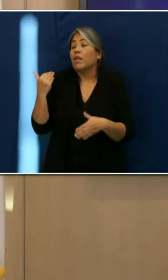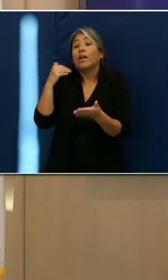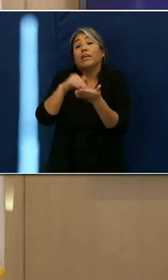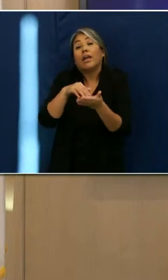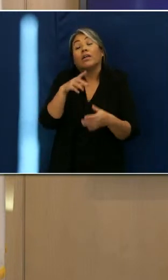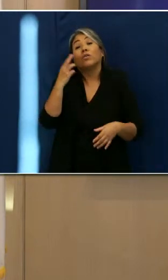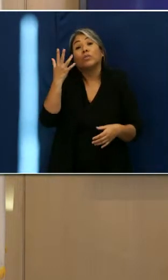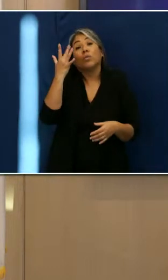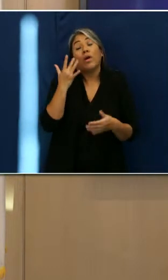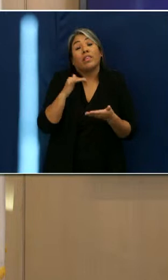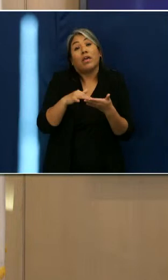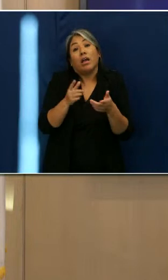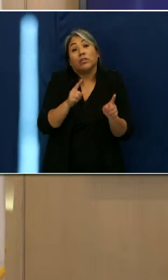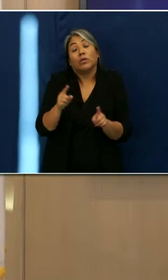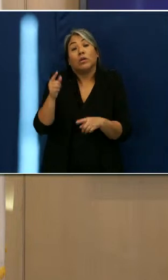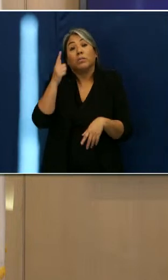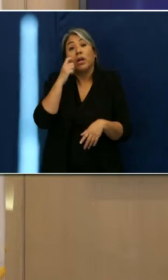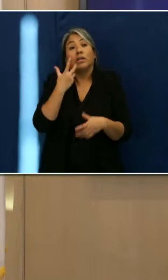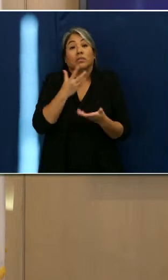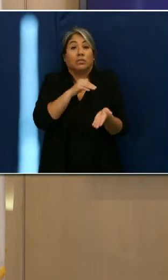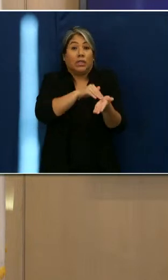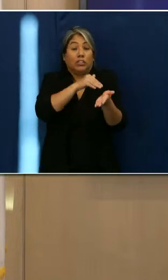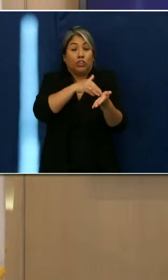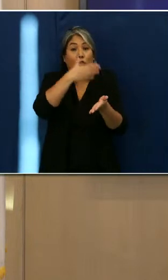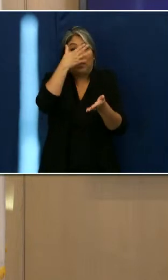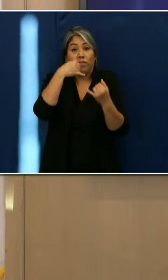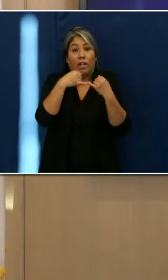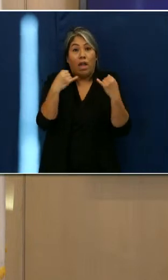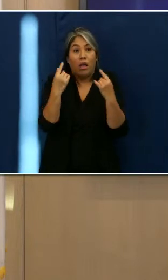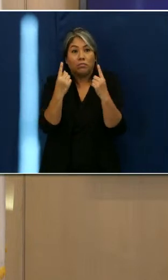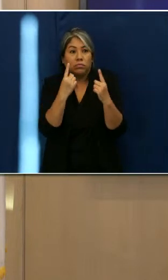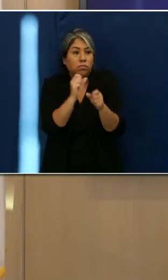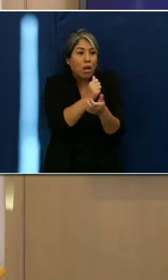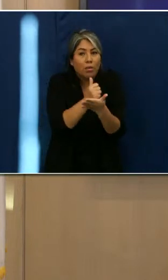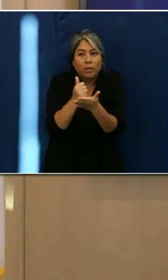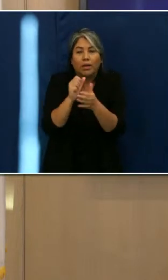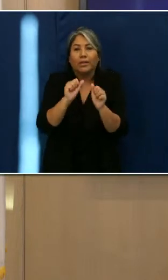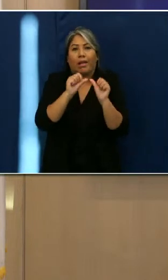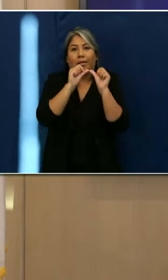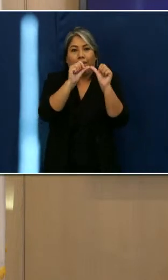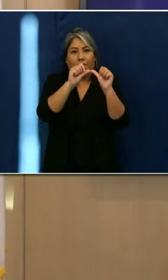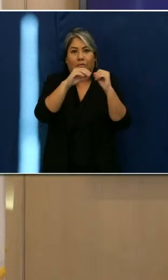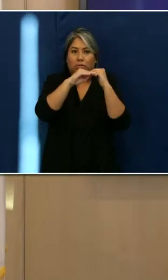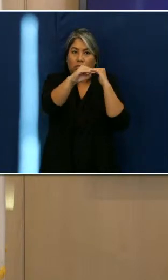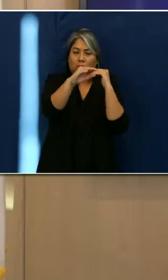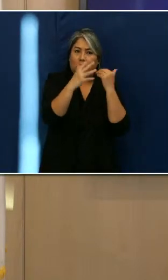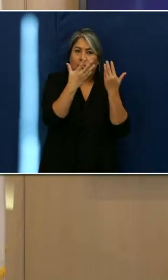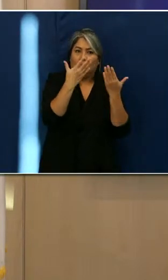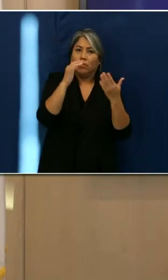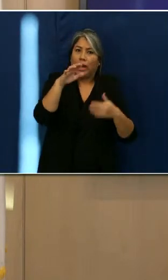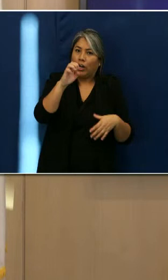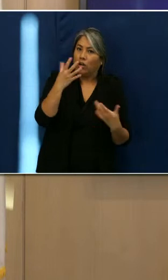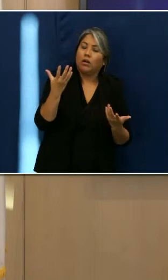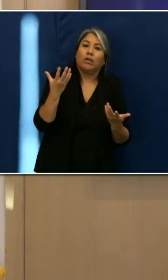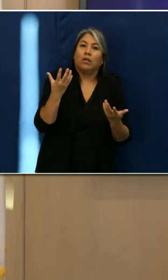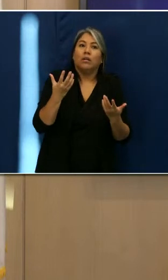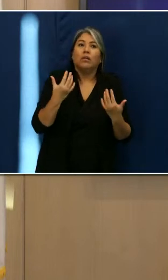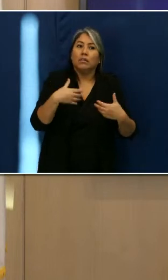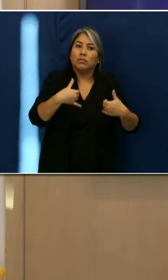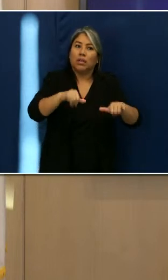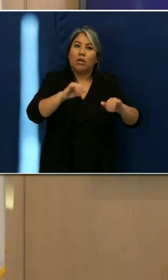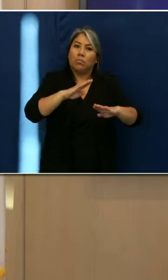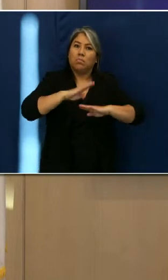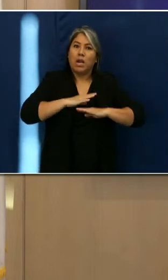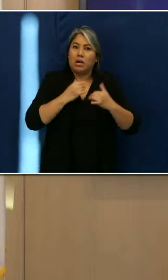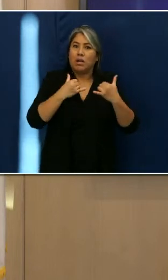is occurring is so that the physicians who are on the front lines can maintain that standard of care. And that standard of care is being met now, and it's all